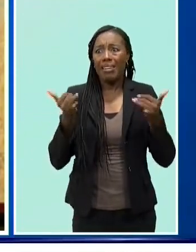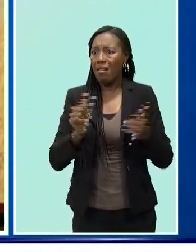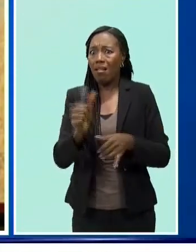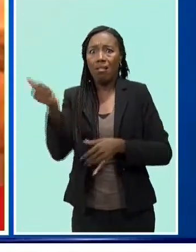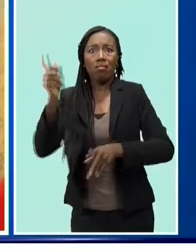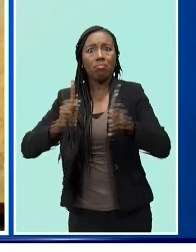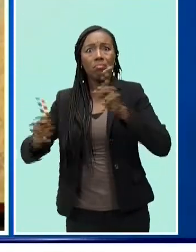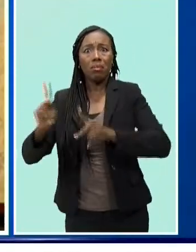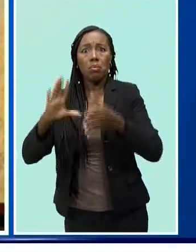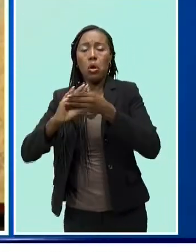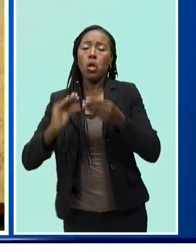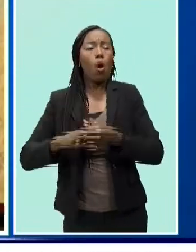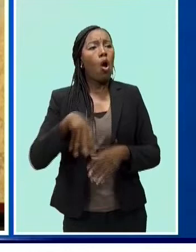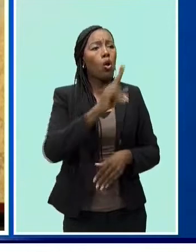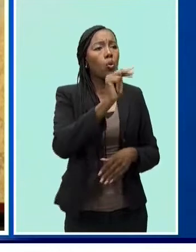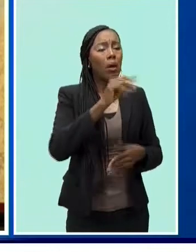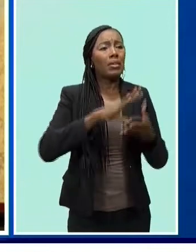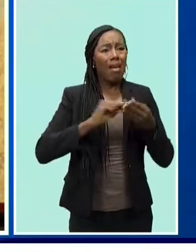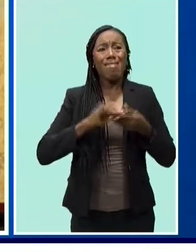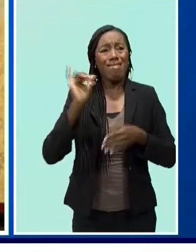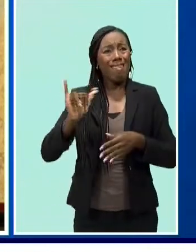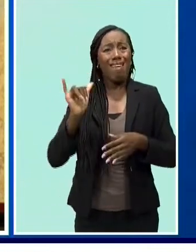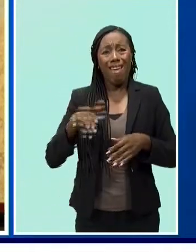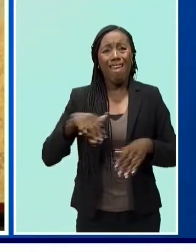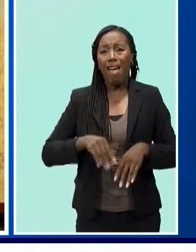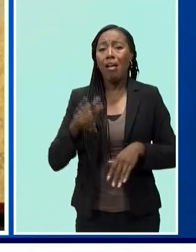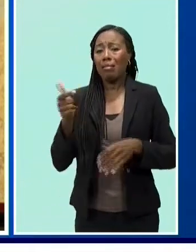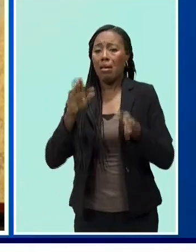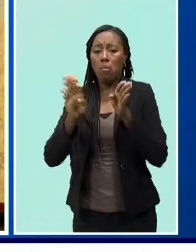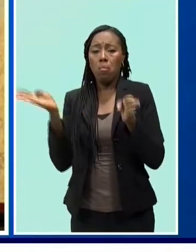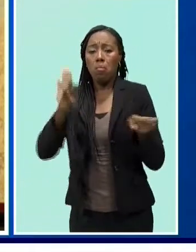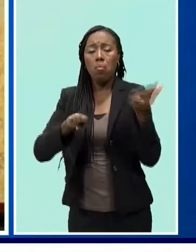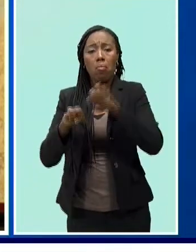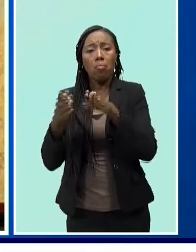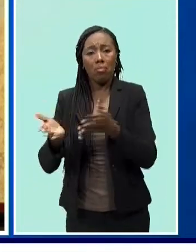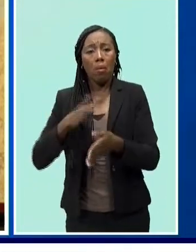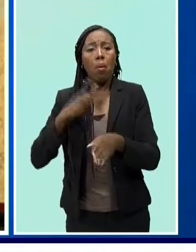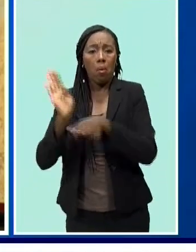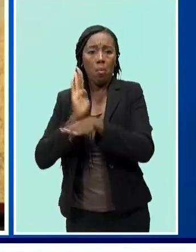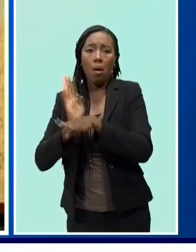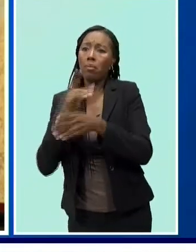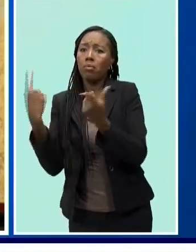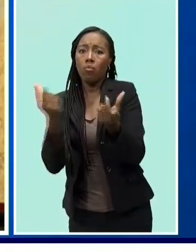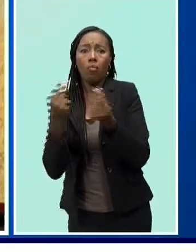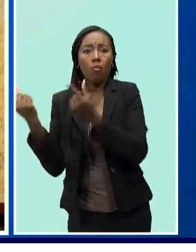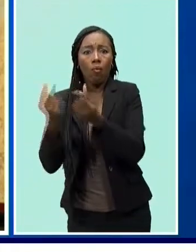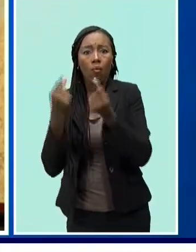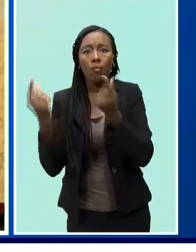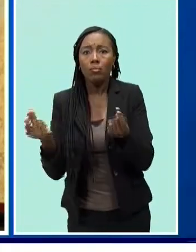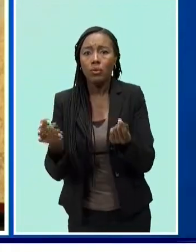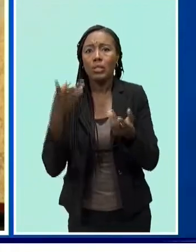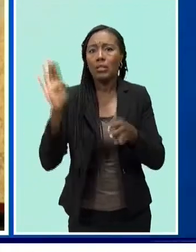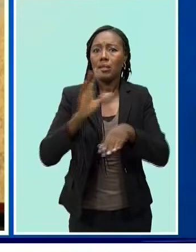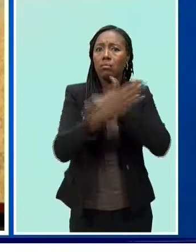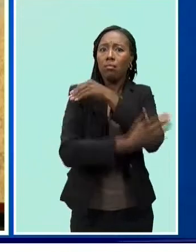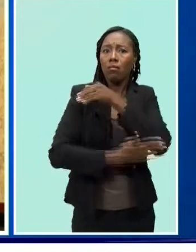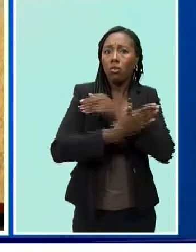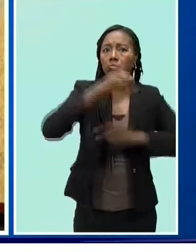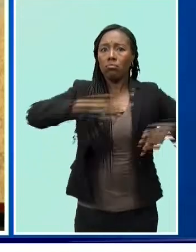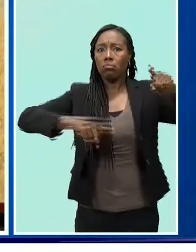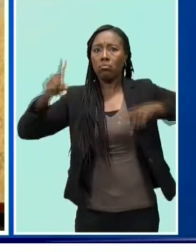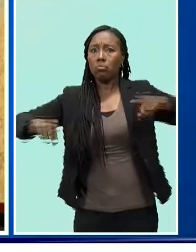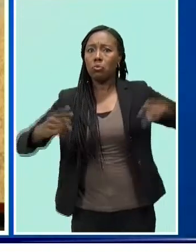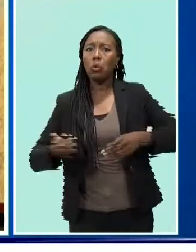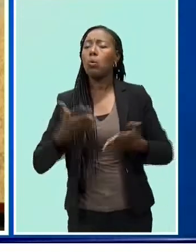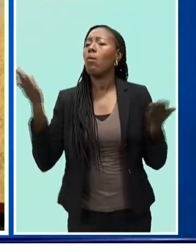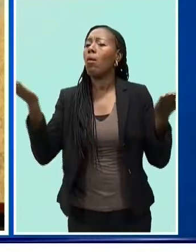different agencies. I saw the UN got a piece of it on their little pamphlet they did, what Barbados has done. I see all the countries now sending to Barbados,